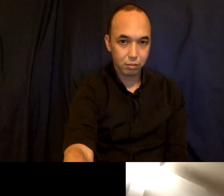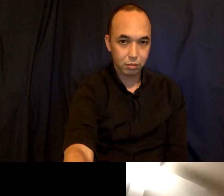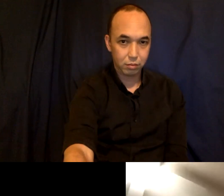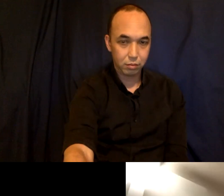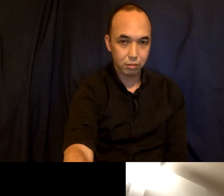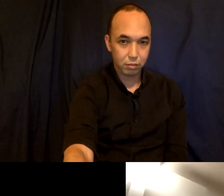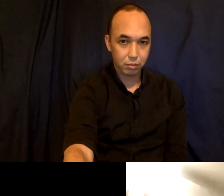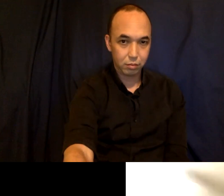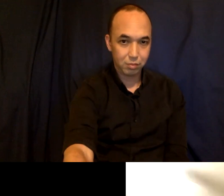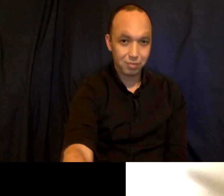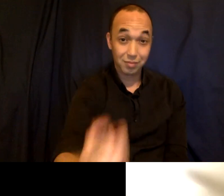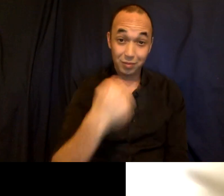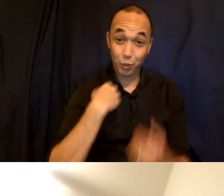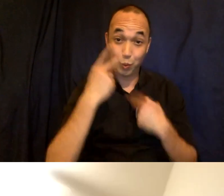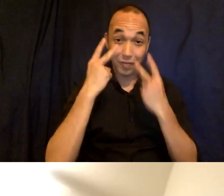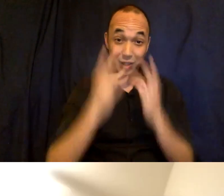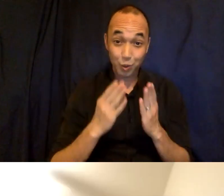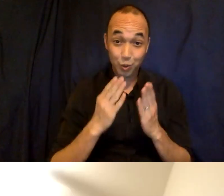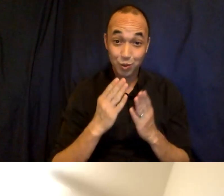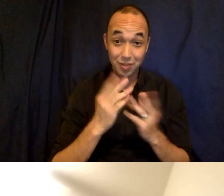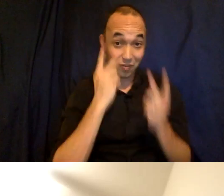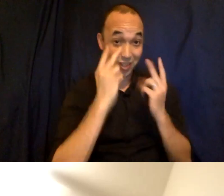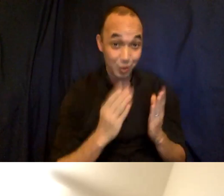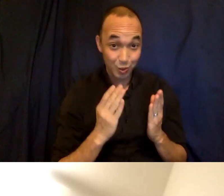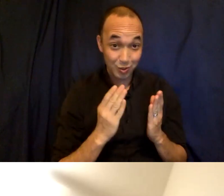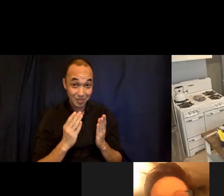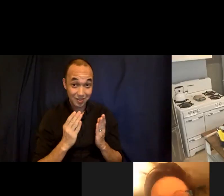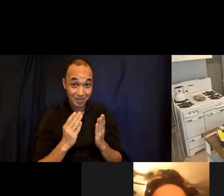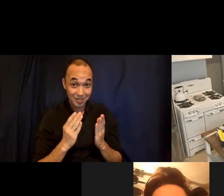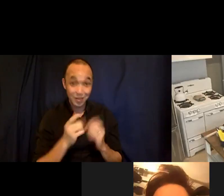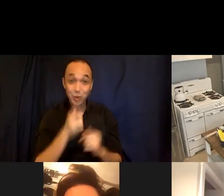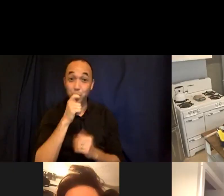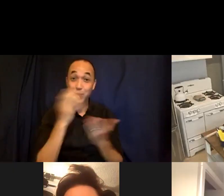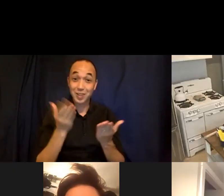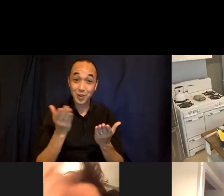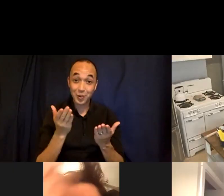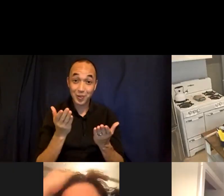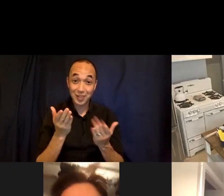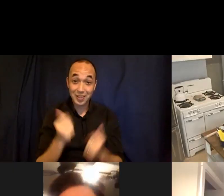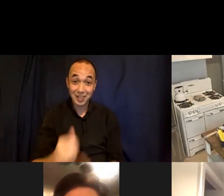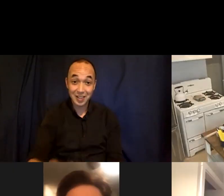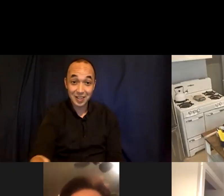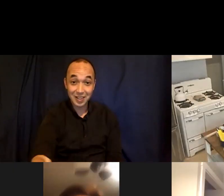You have visitors, Jake. Visitors? Who's here?